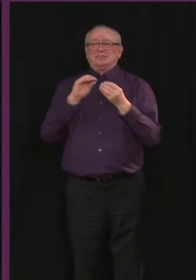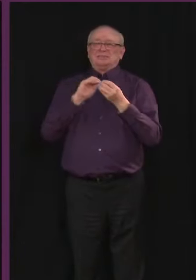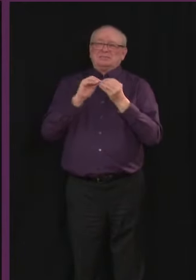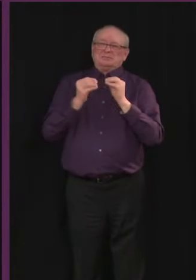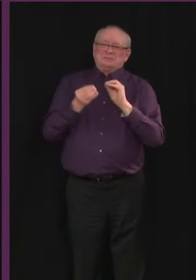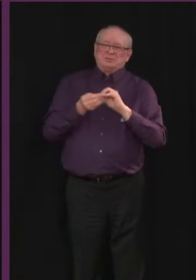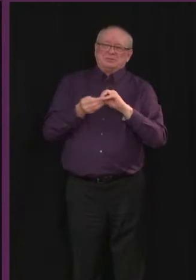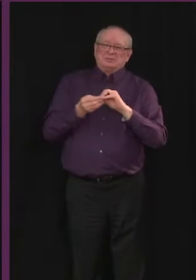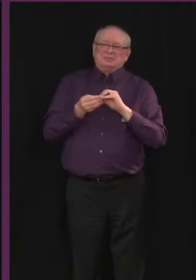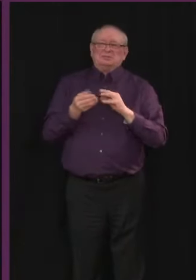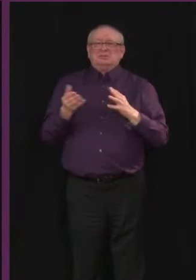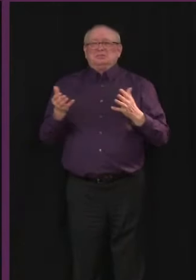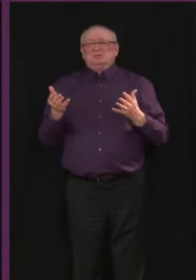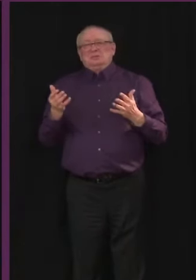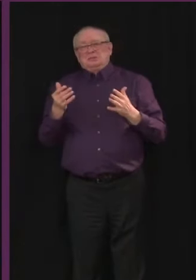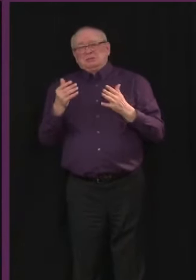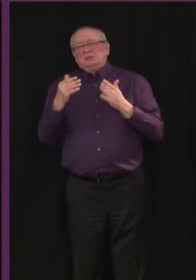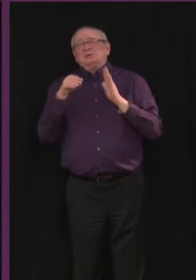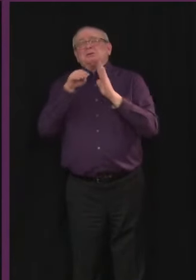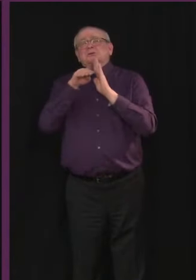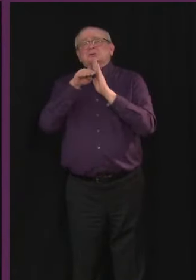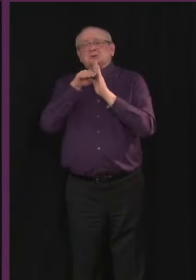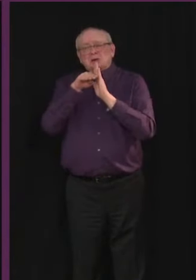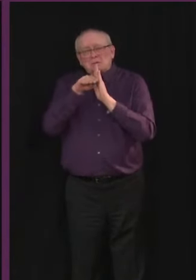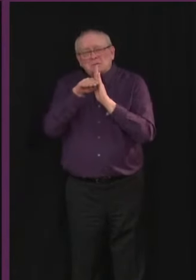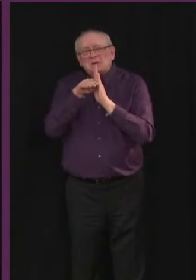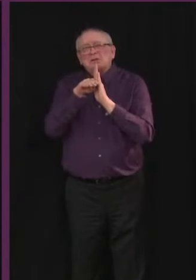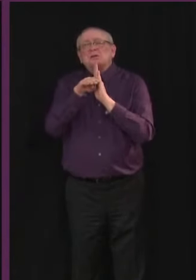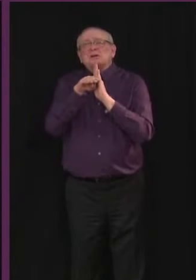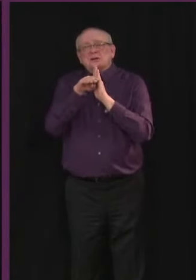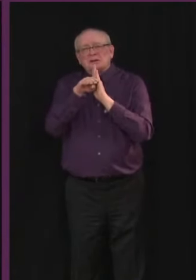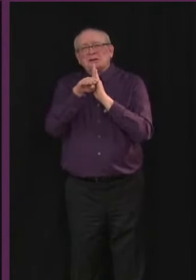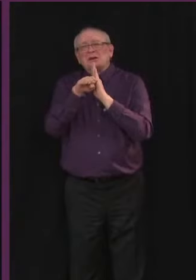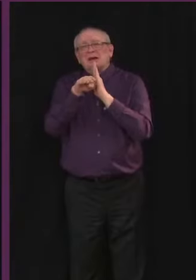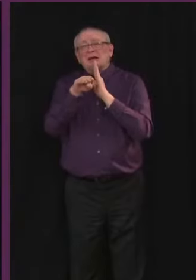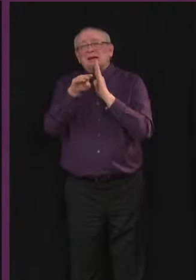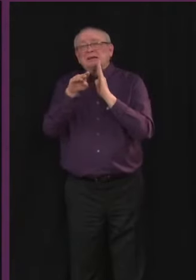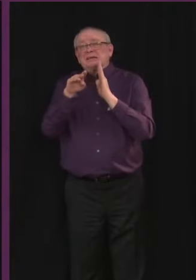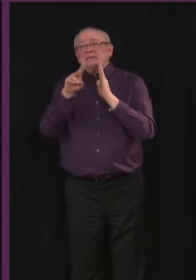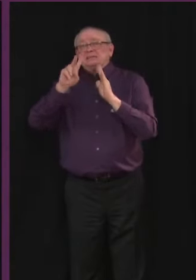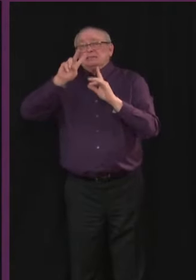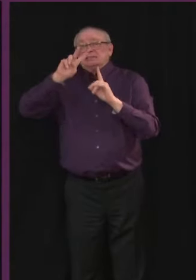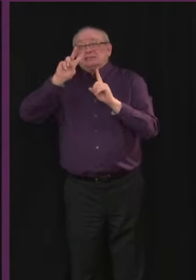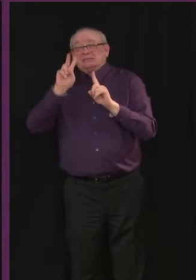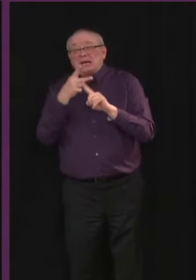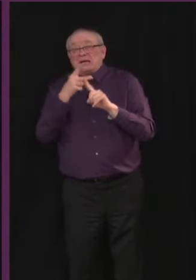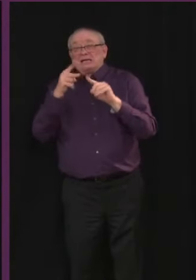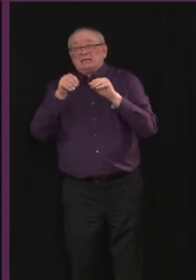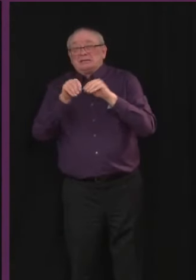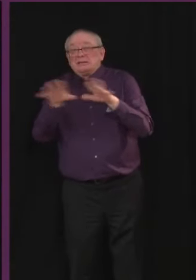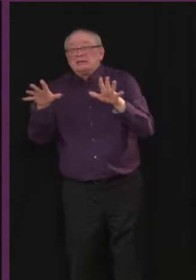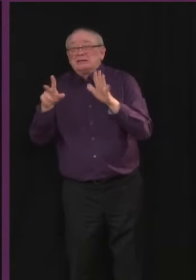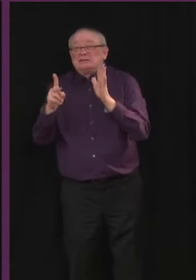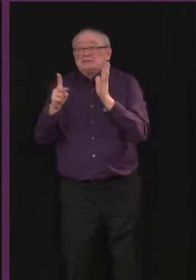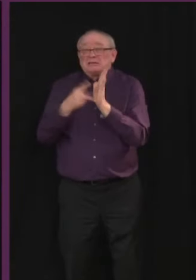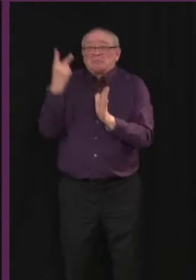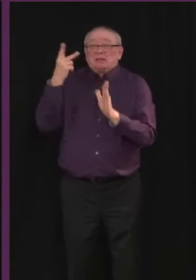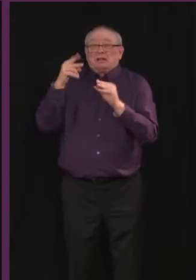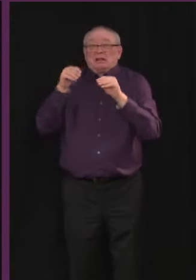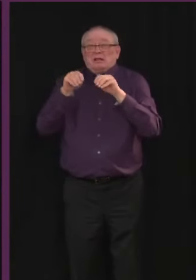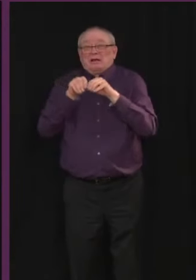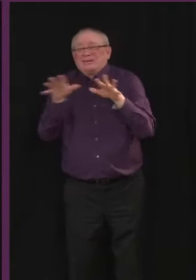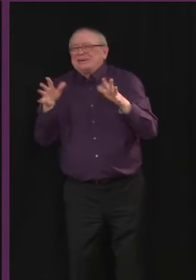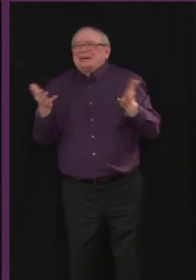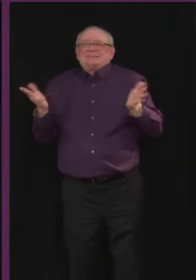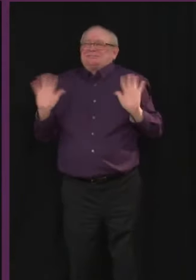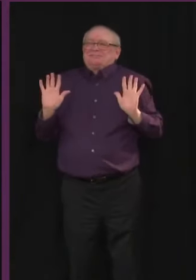provide an accurate doubling time, again, because we don't want to conflate the early screening numbers of